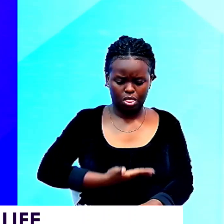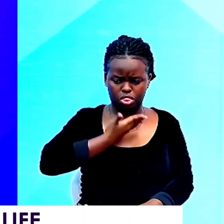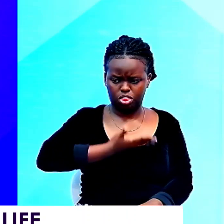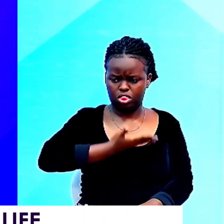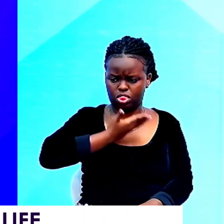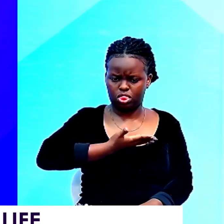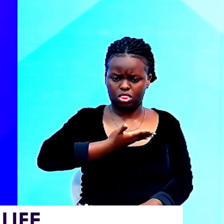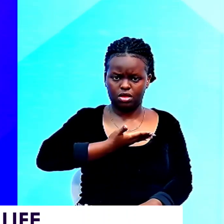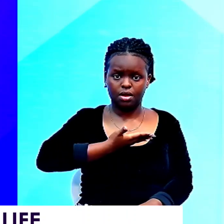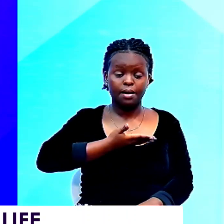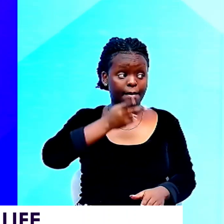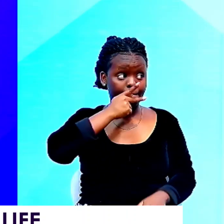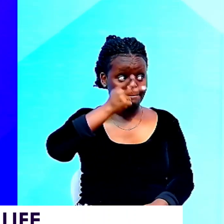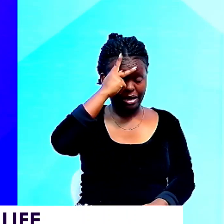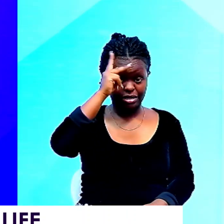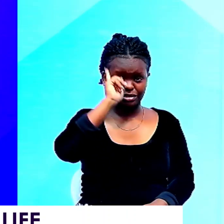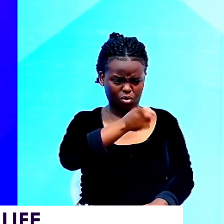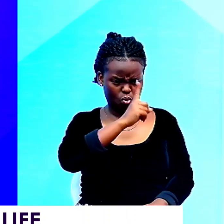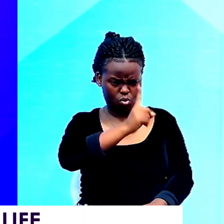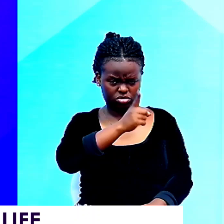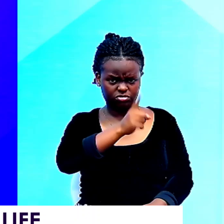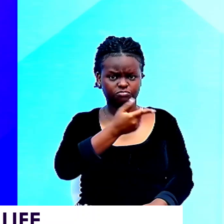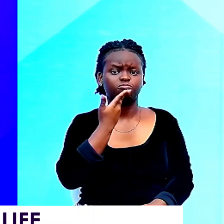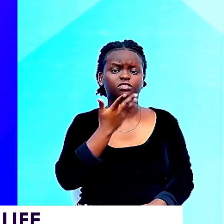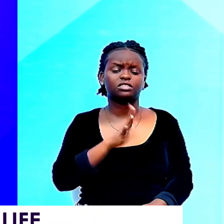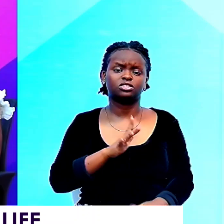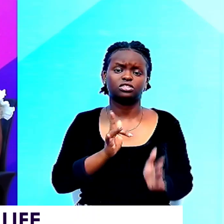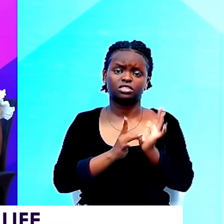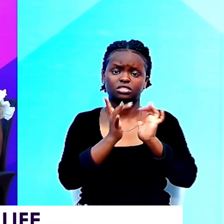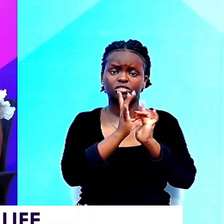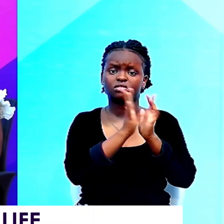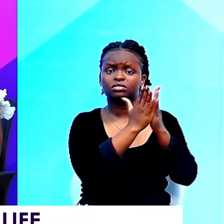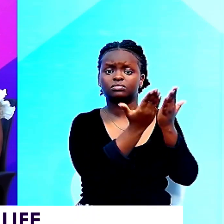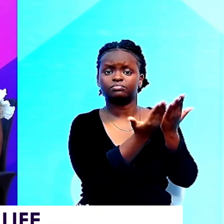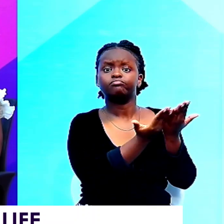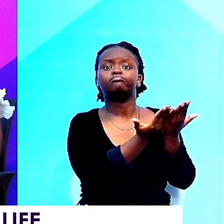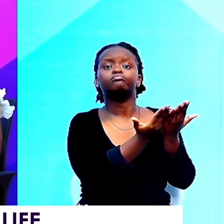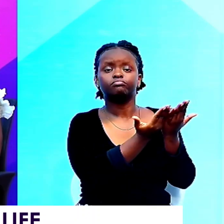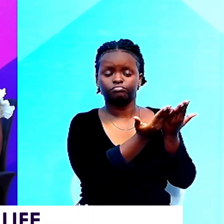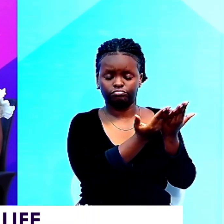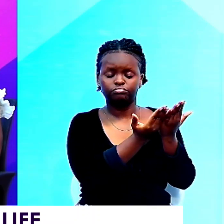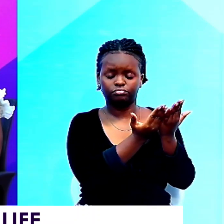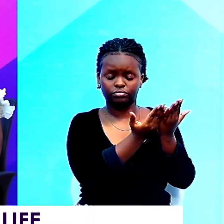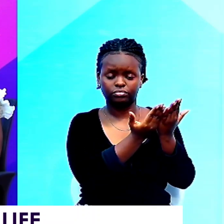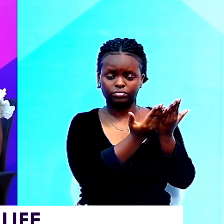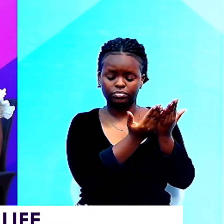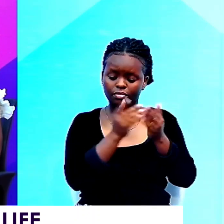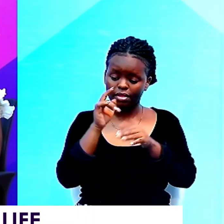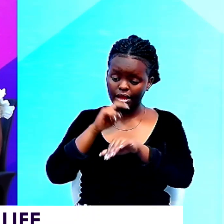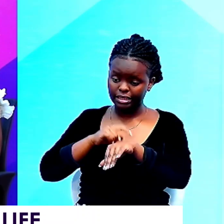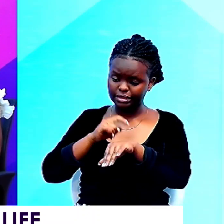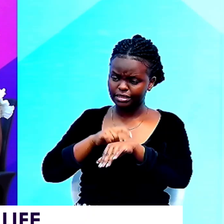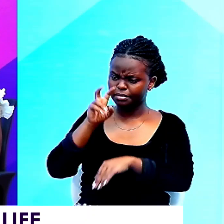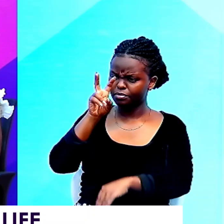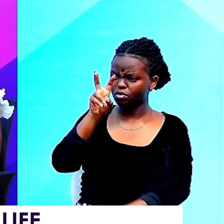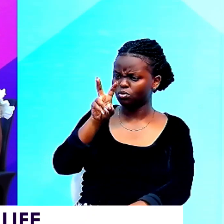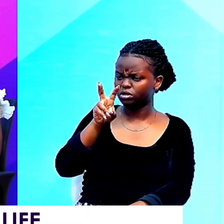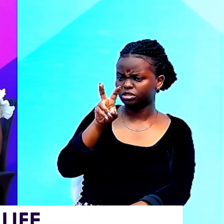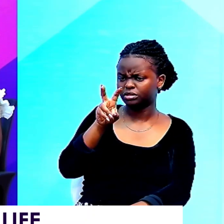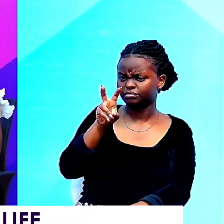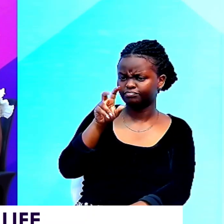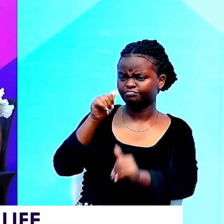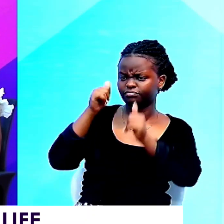parents are warned, don't provoke them. How about this? Yes. When we were watching